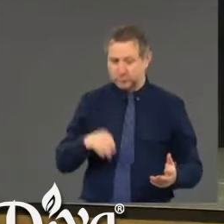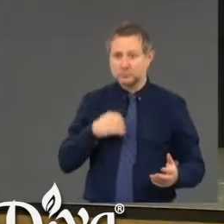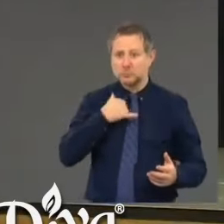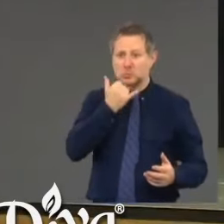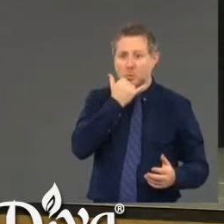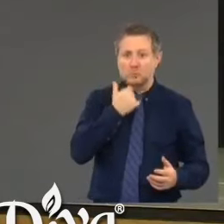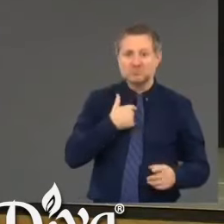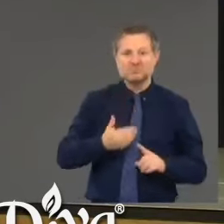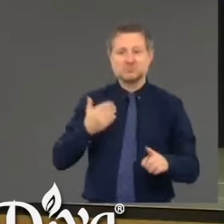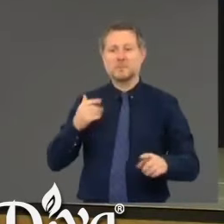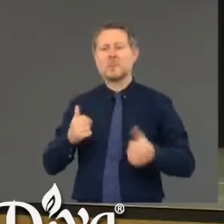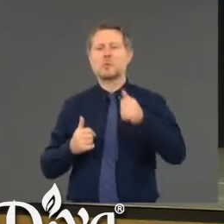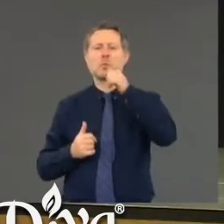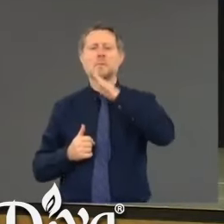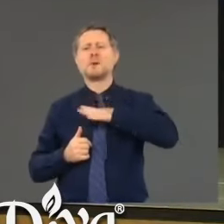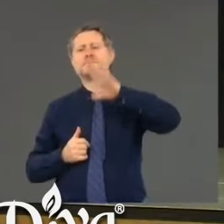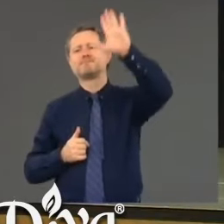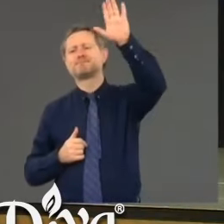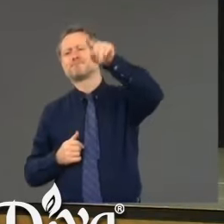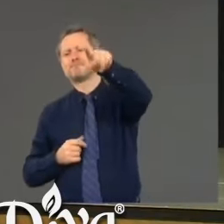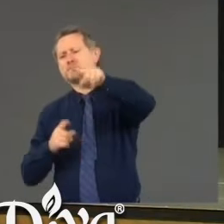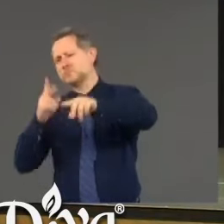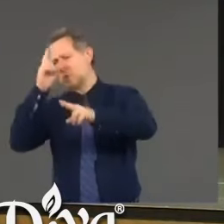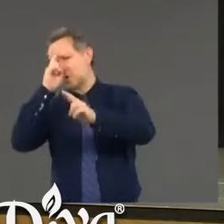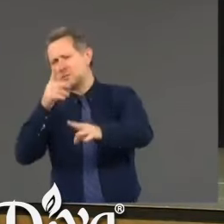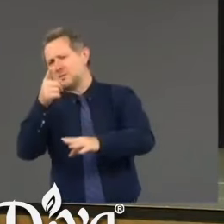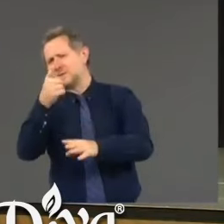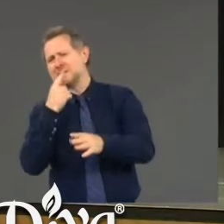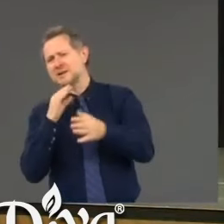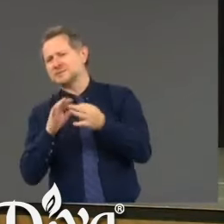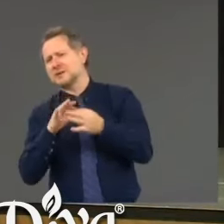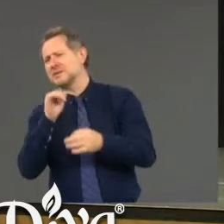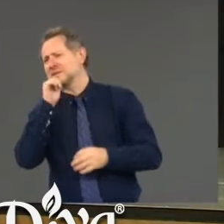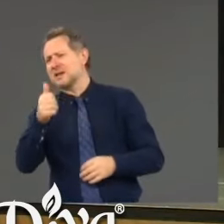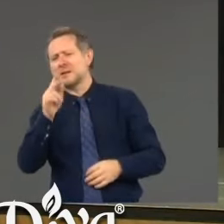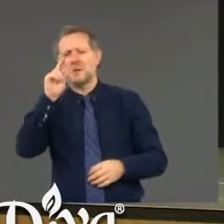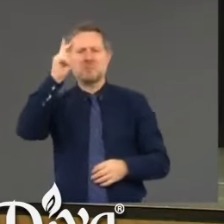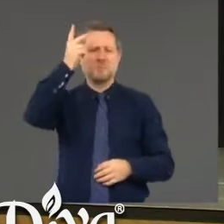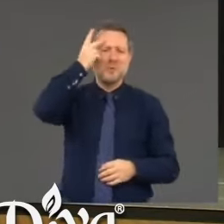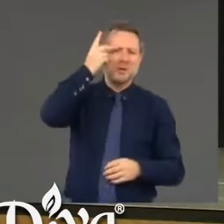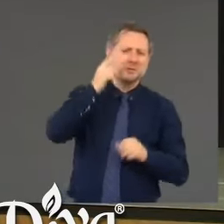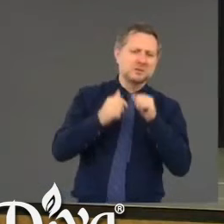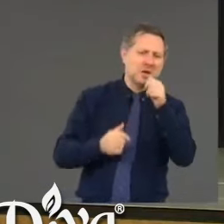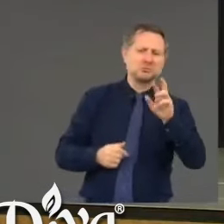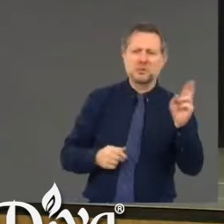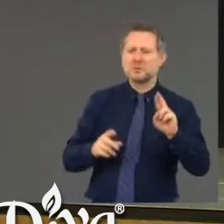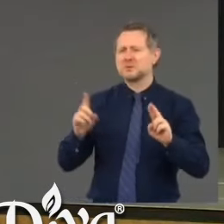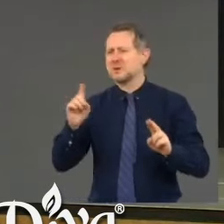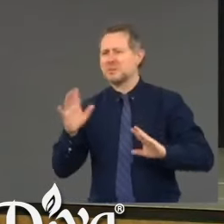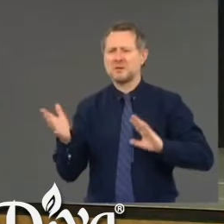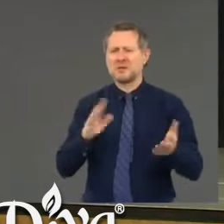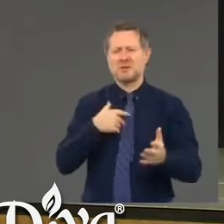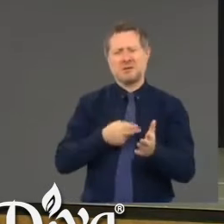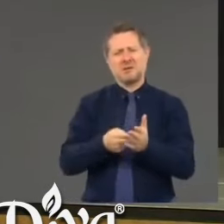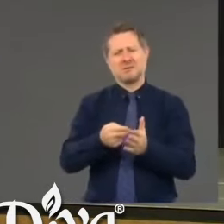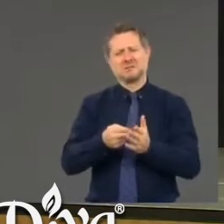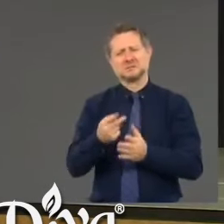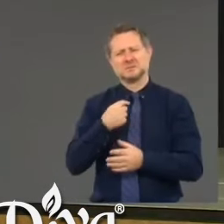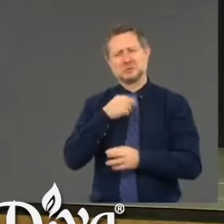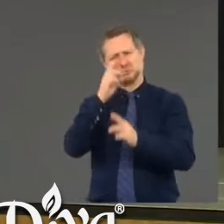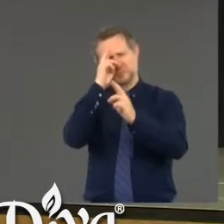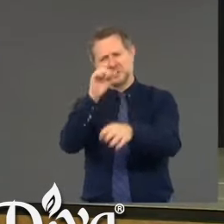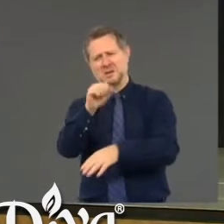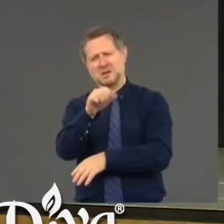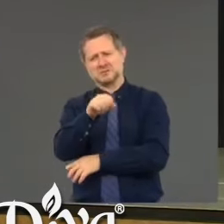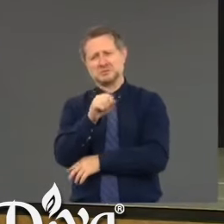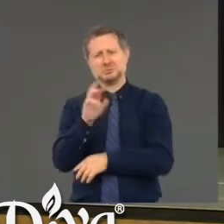due respect, you say this isn't a political issue, not Democrat, Republican, and so forth. But with all due respect, the Republicans in the Senate have made